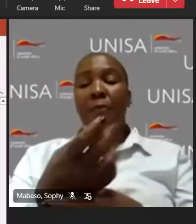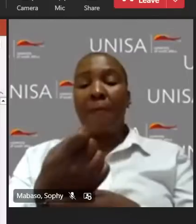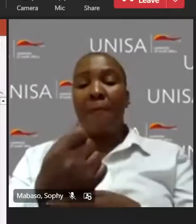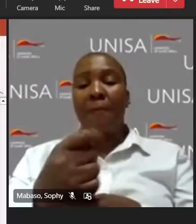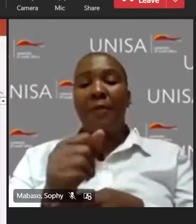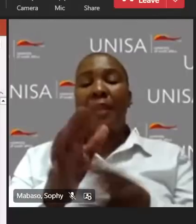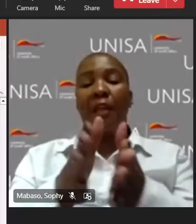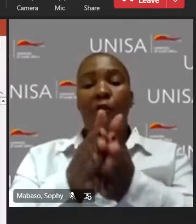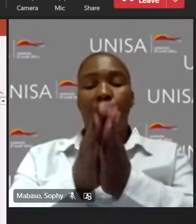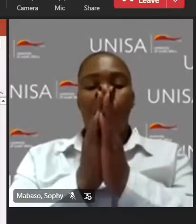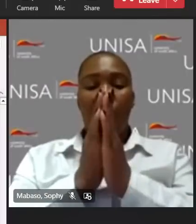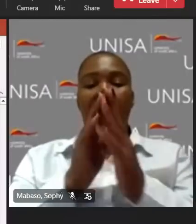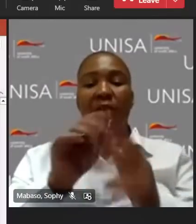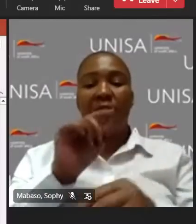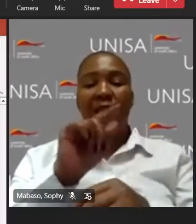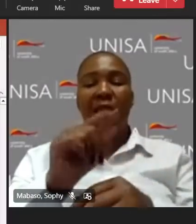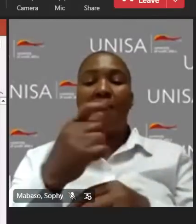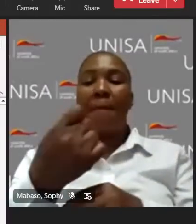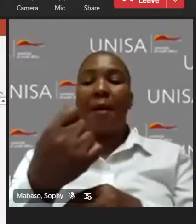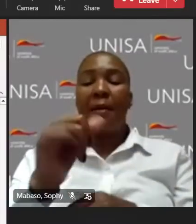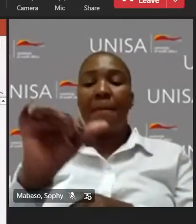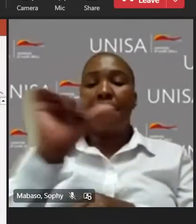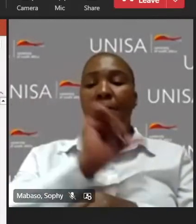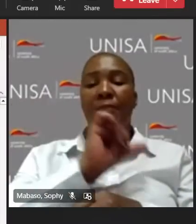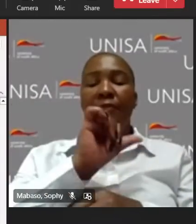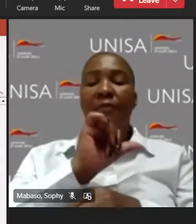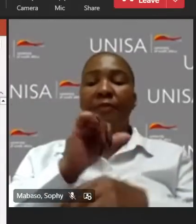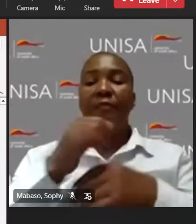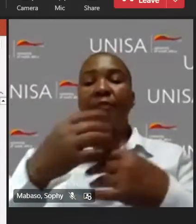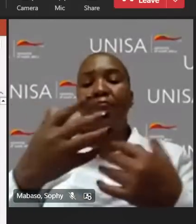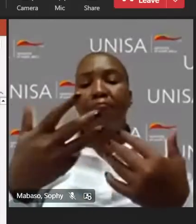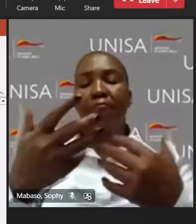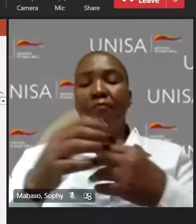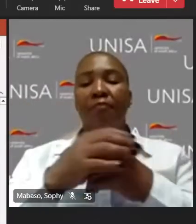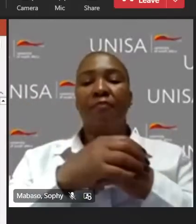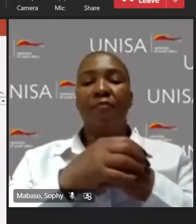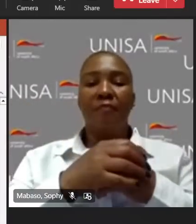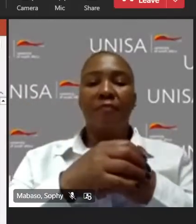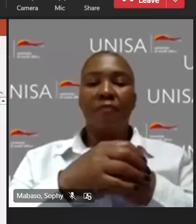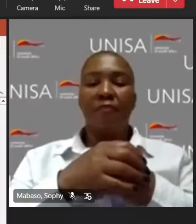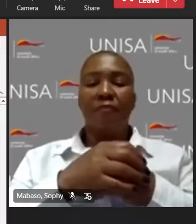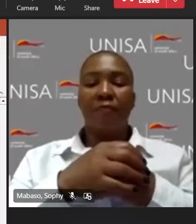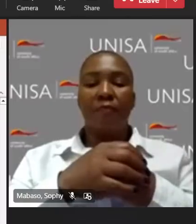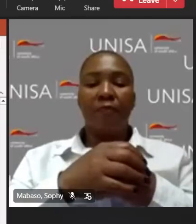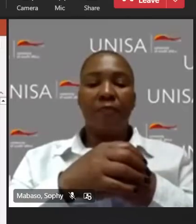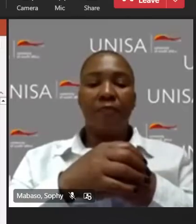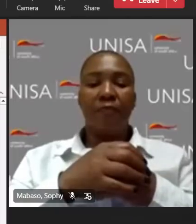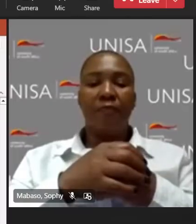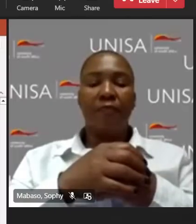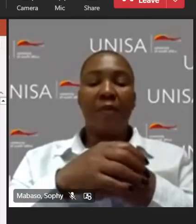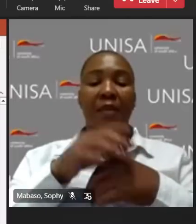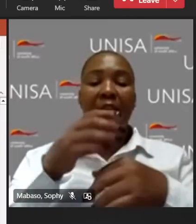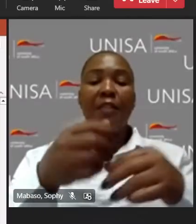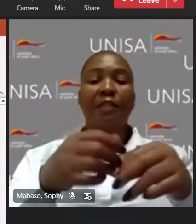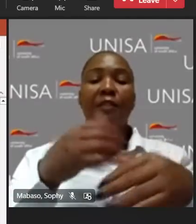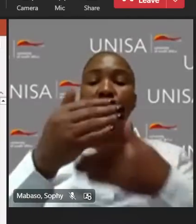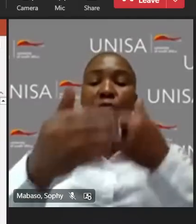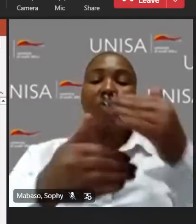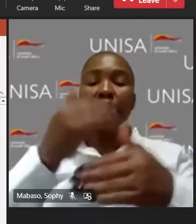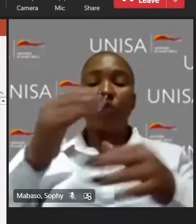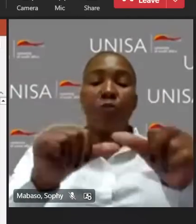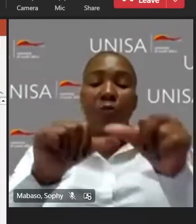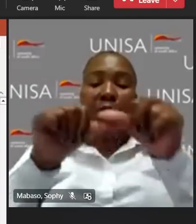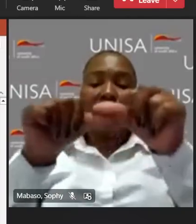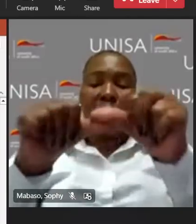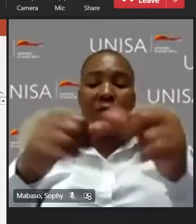request for their money back. However, there's procedures that used to be followed before a